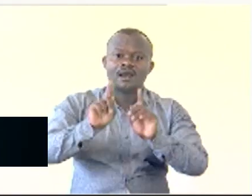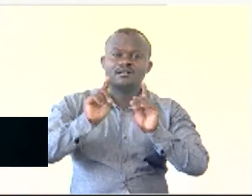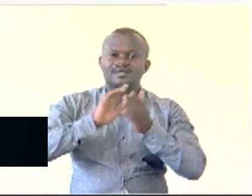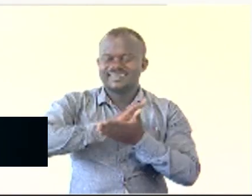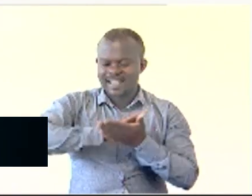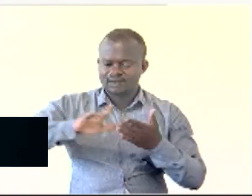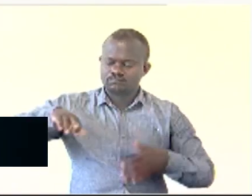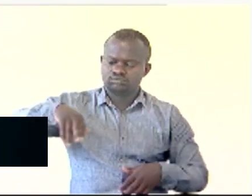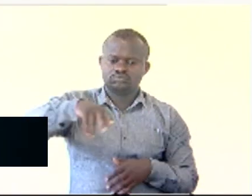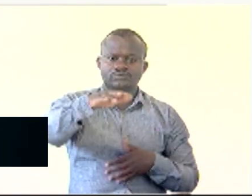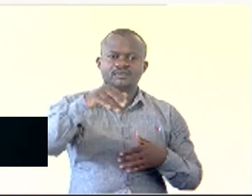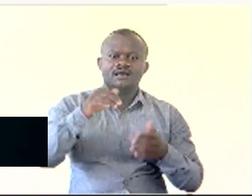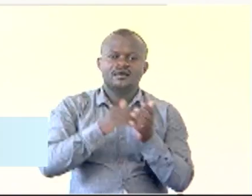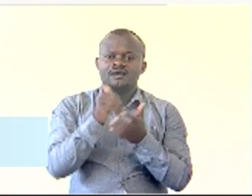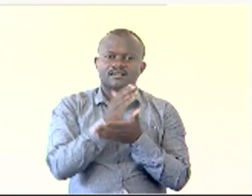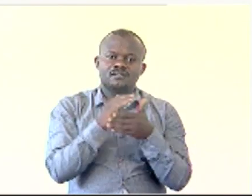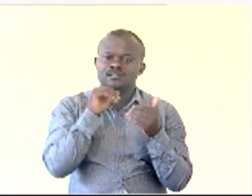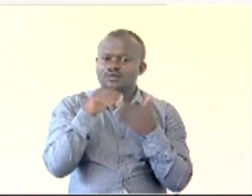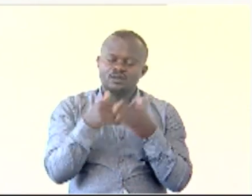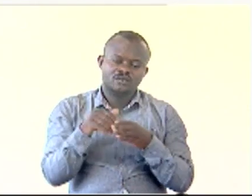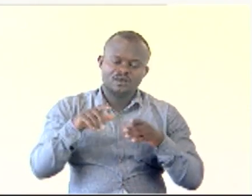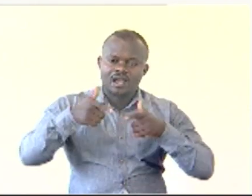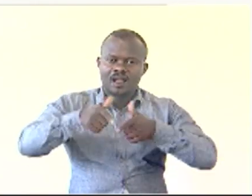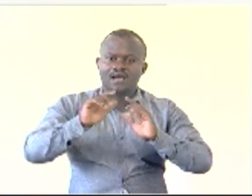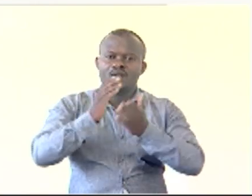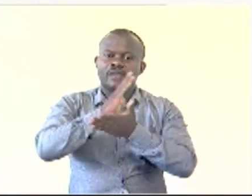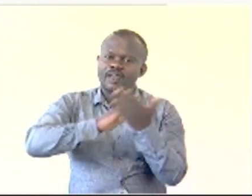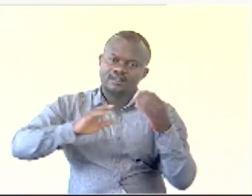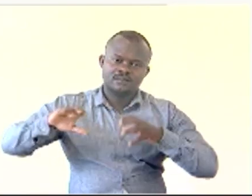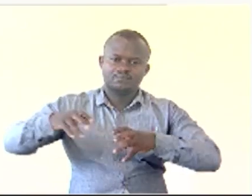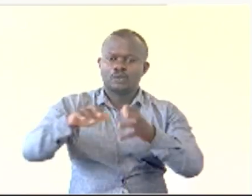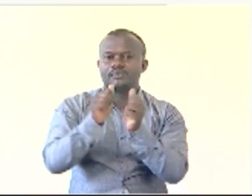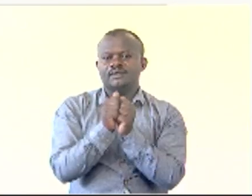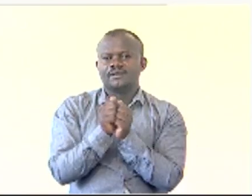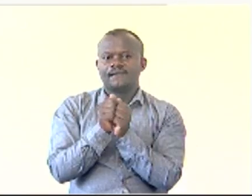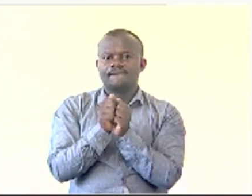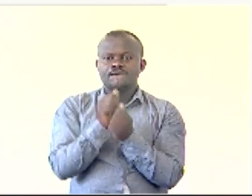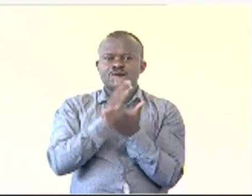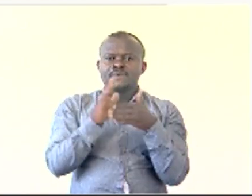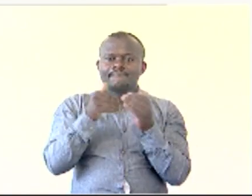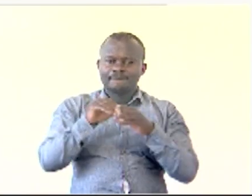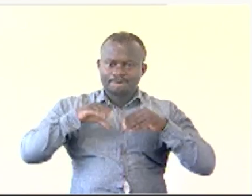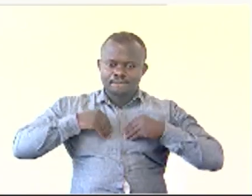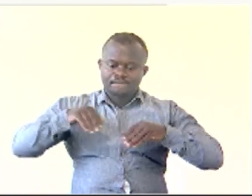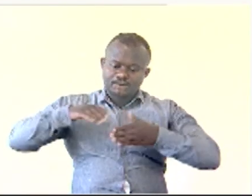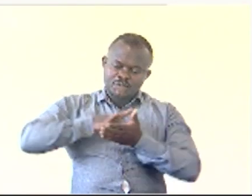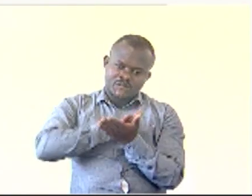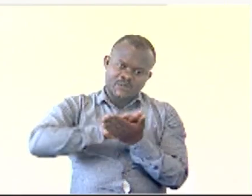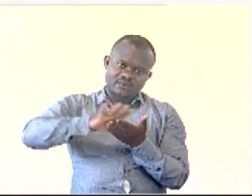mobility, and there are those which don't allow any mobility. There are those that arouse a straight